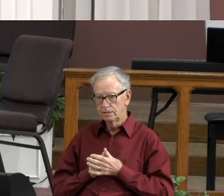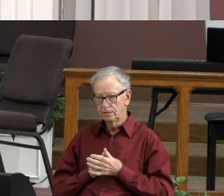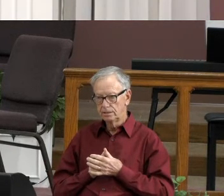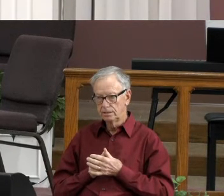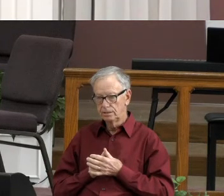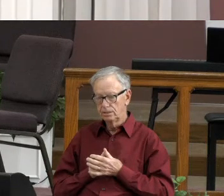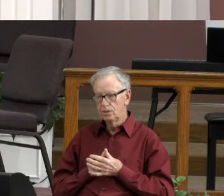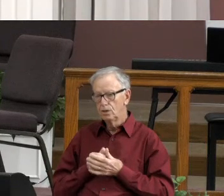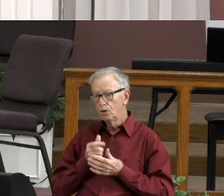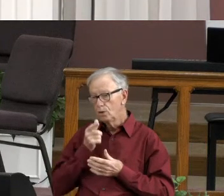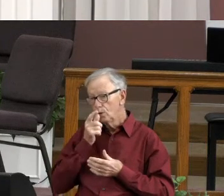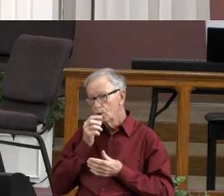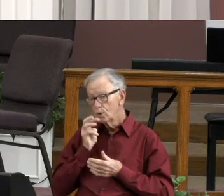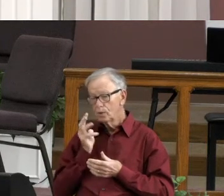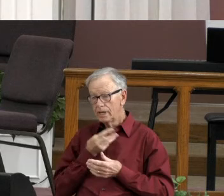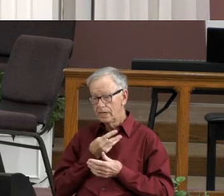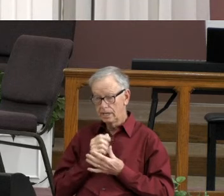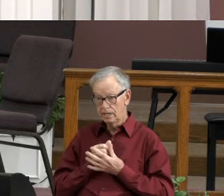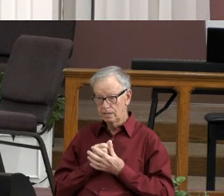Who are we?